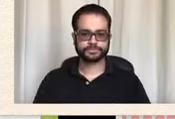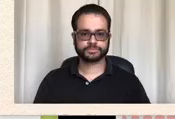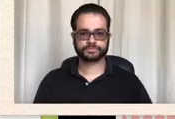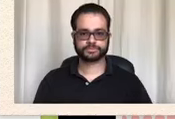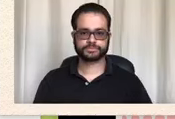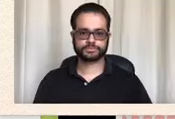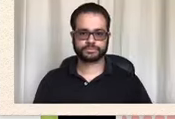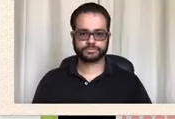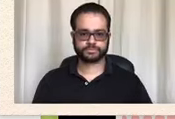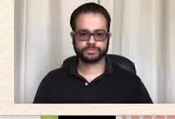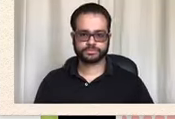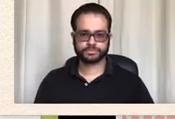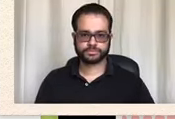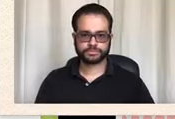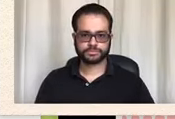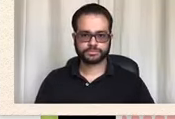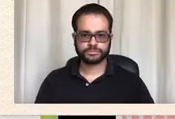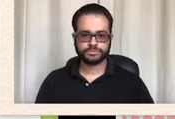is, when you